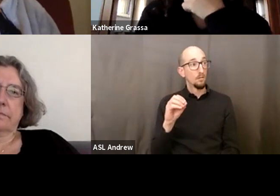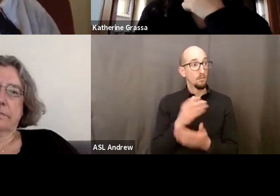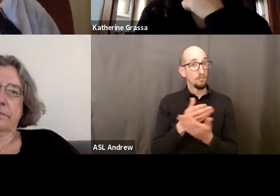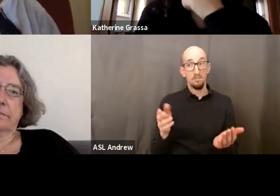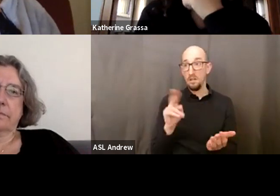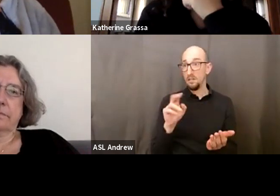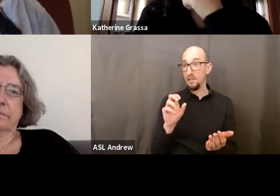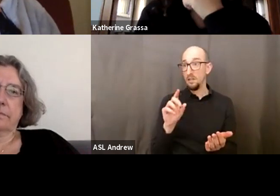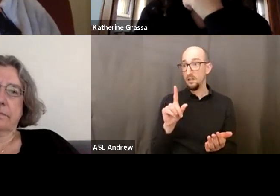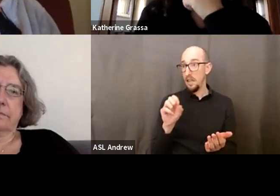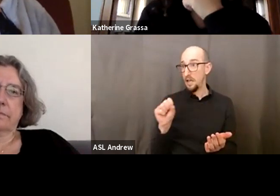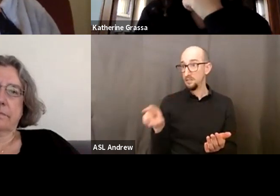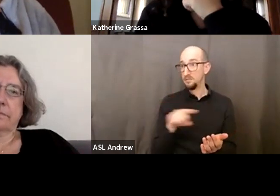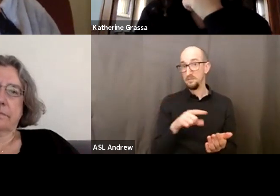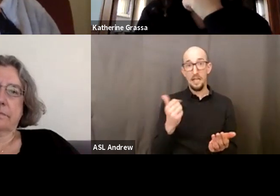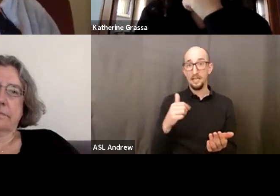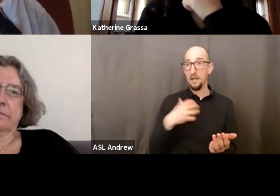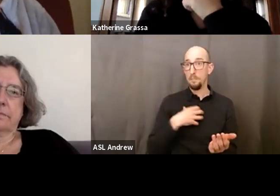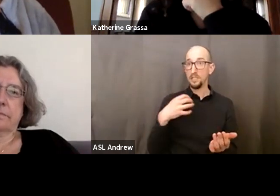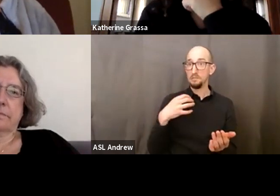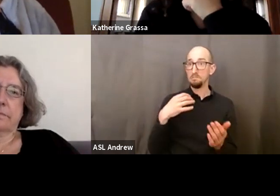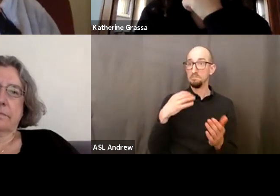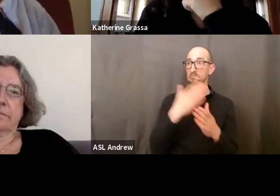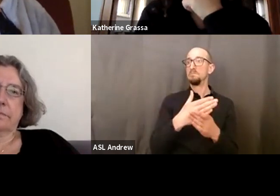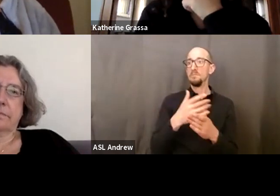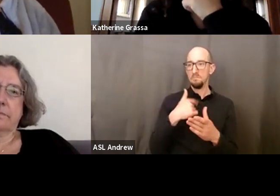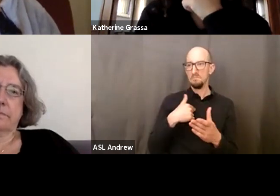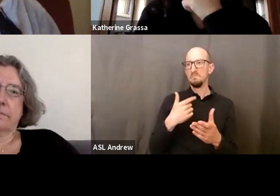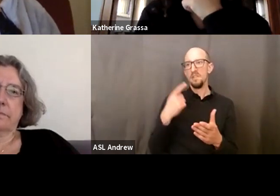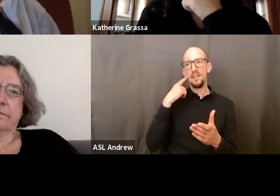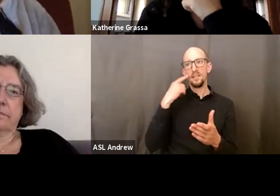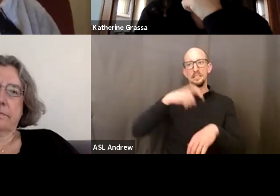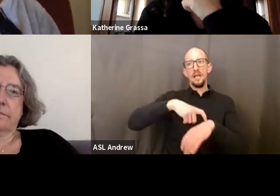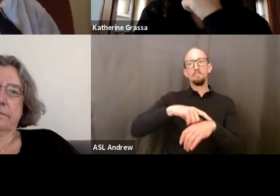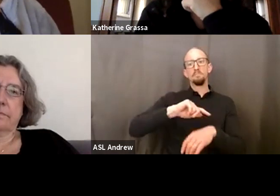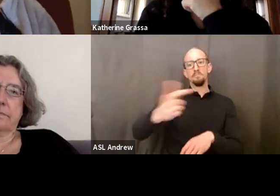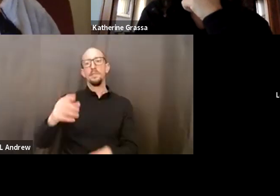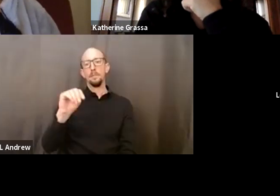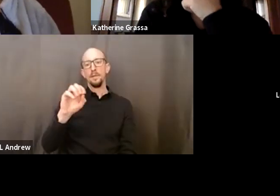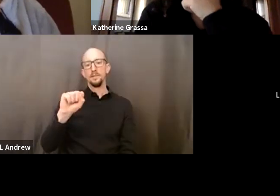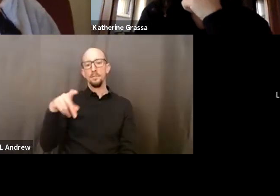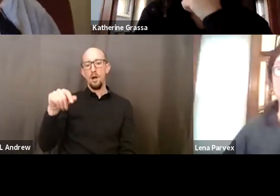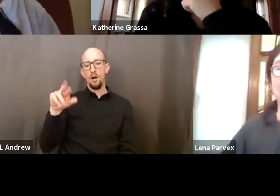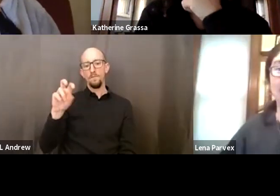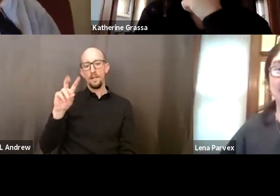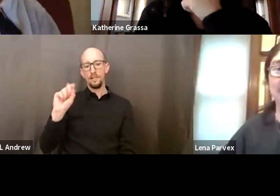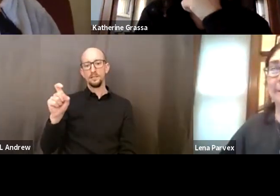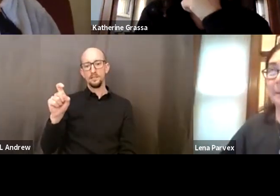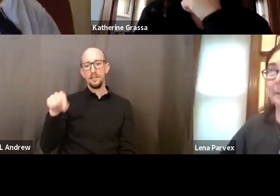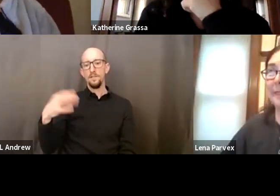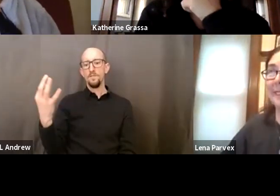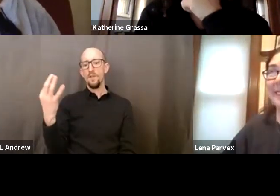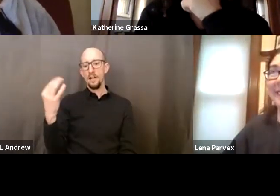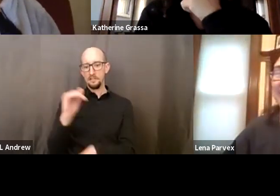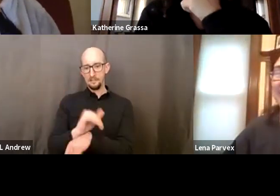objection or another burning comment, I'd really like to turn it over to Ms. Parvex this Friday evening at 6:45 on Memorial Day